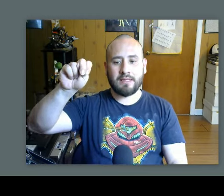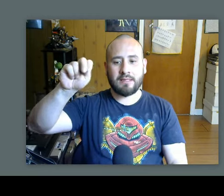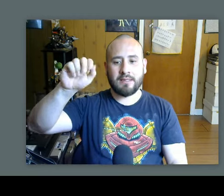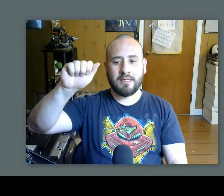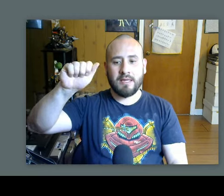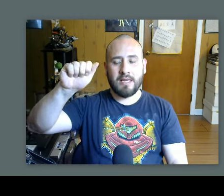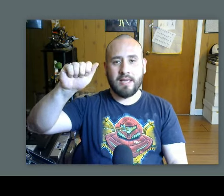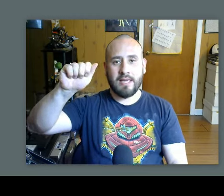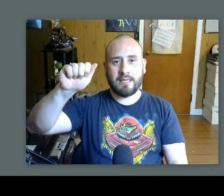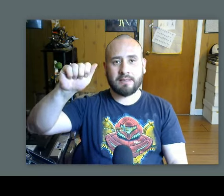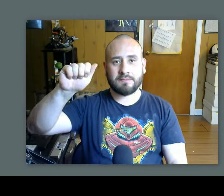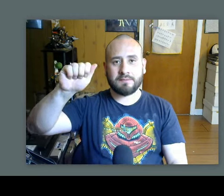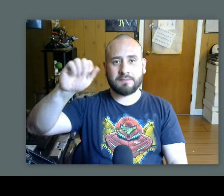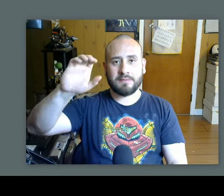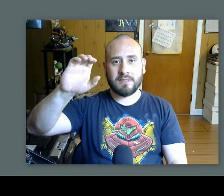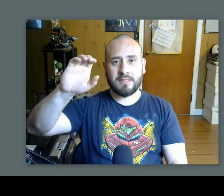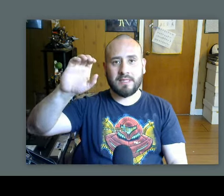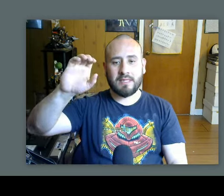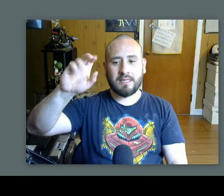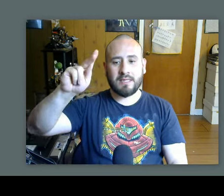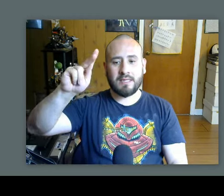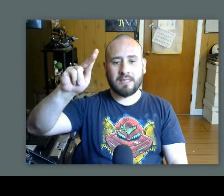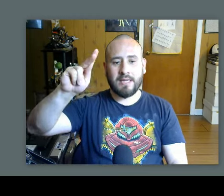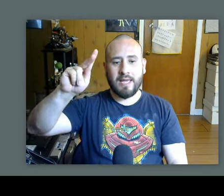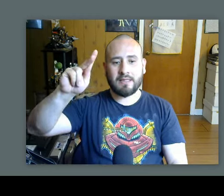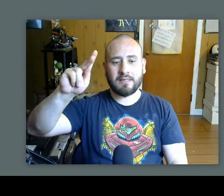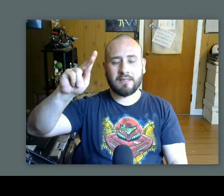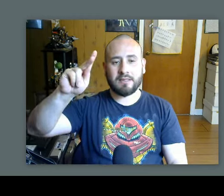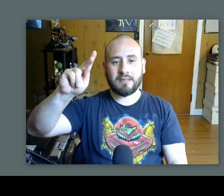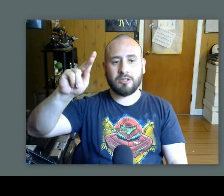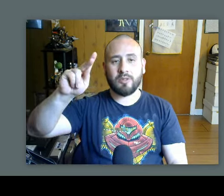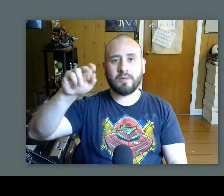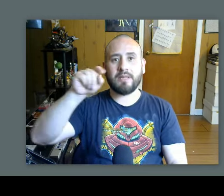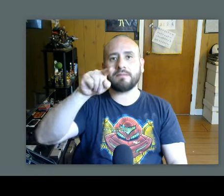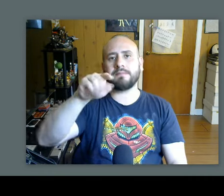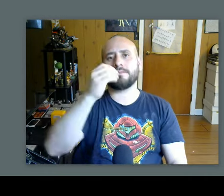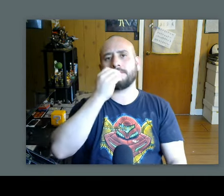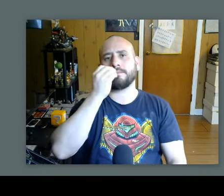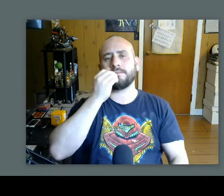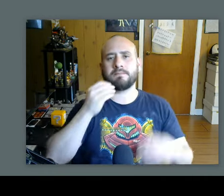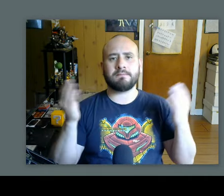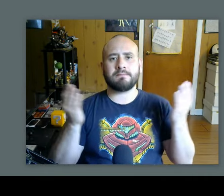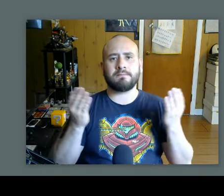N, A, C, K. You eat what?